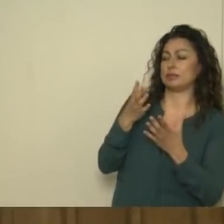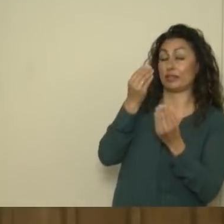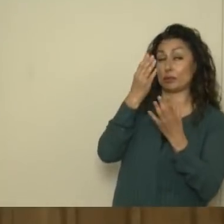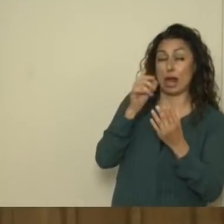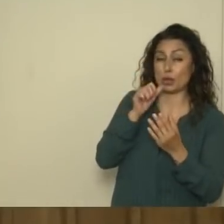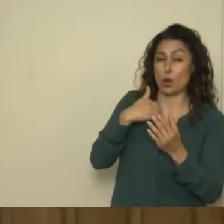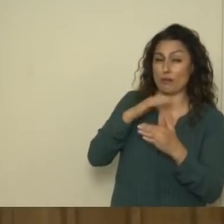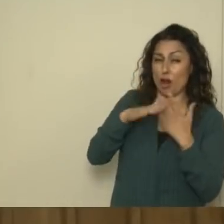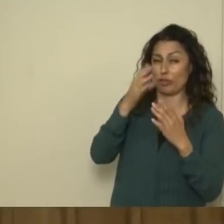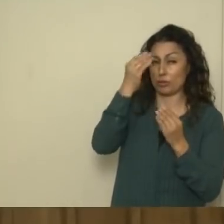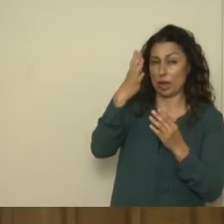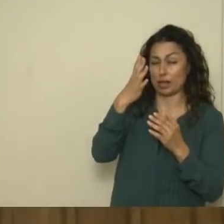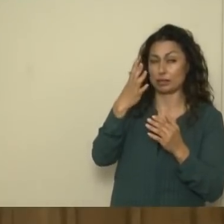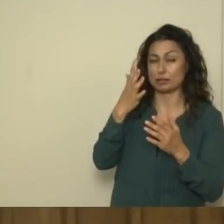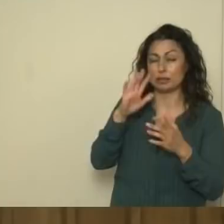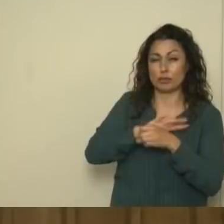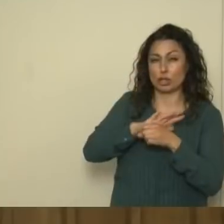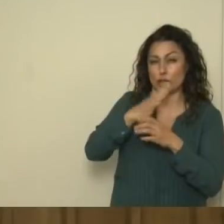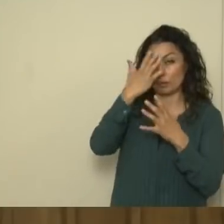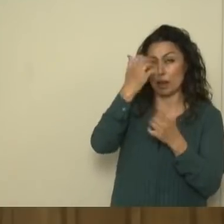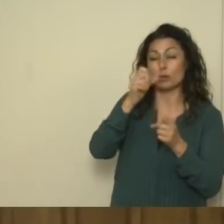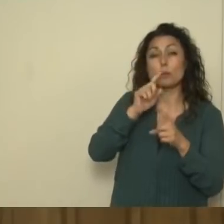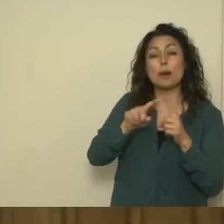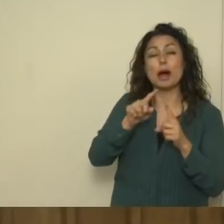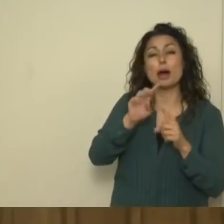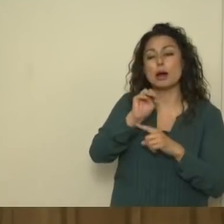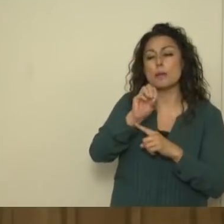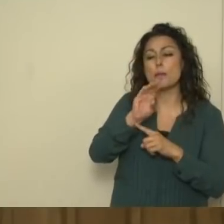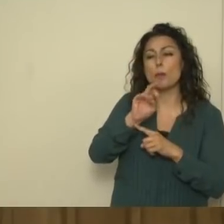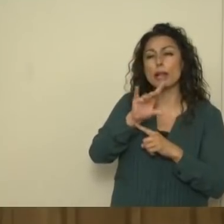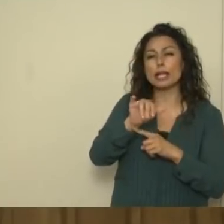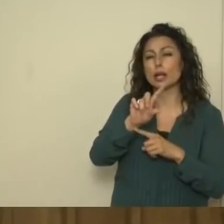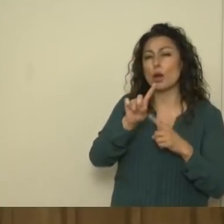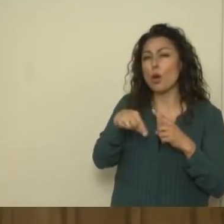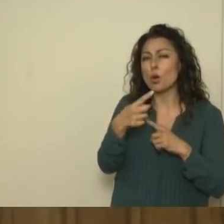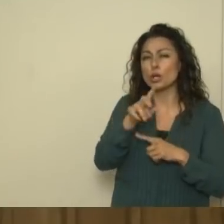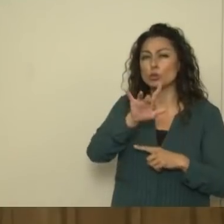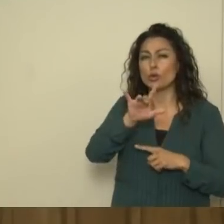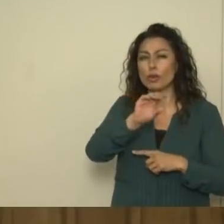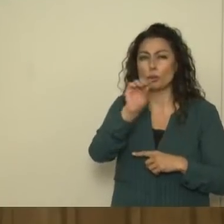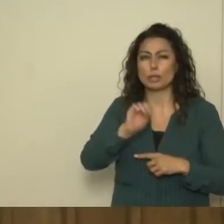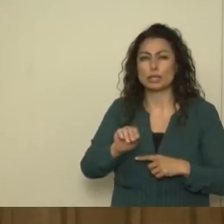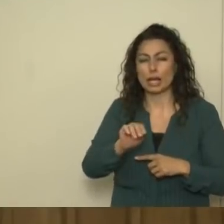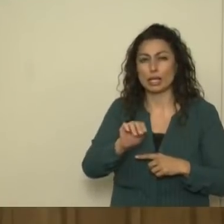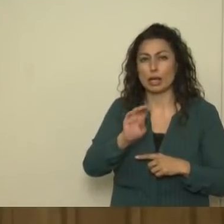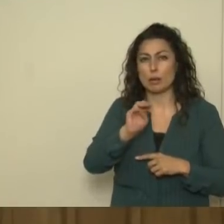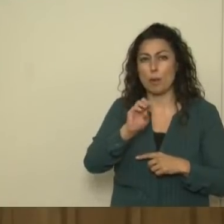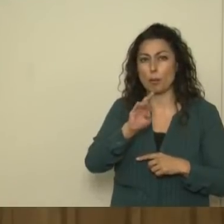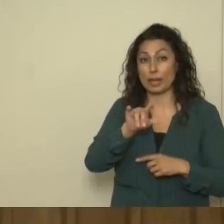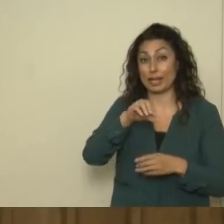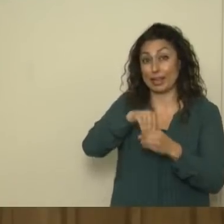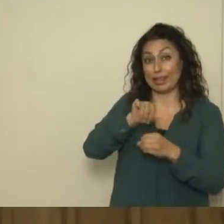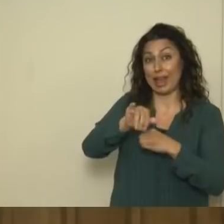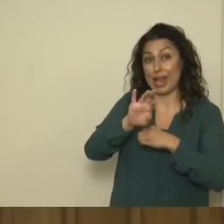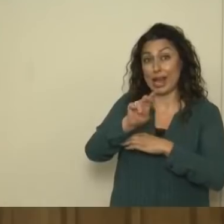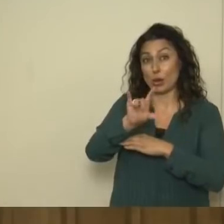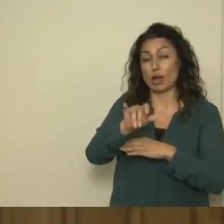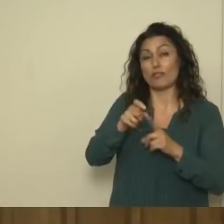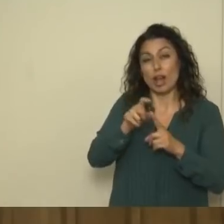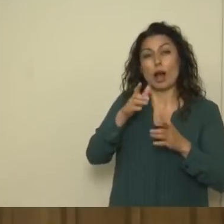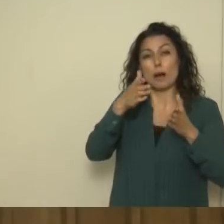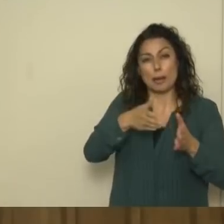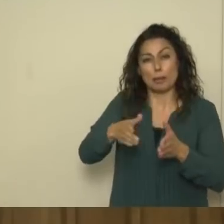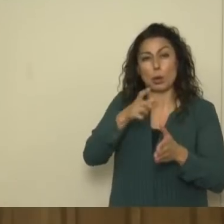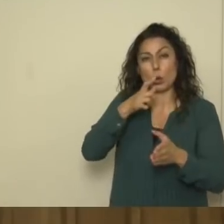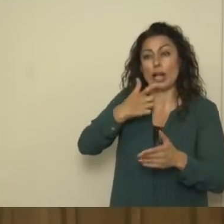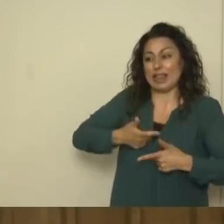memorized, but I know in at least one county, the mobility, to only 25% of the mobility in the county was actually from people who lived